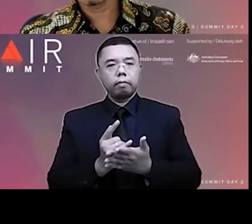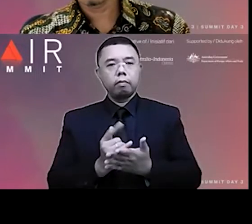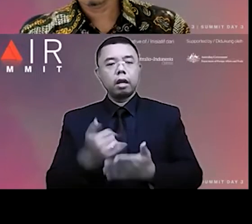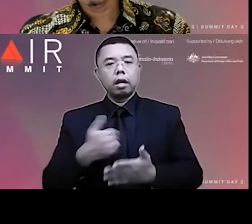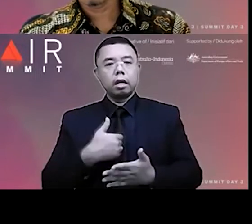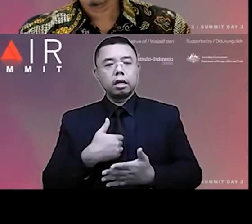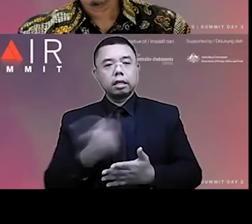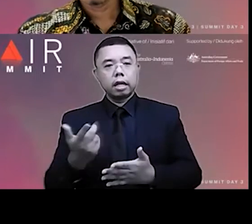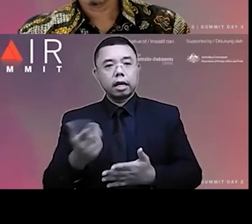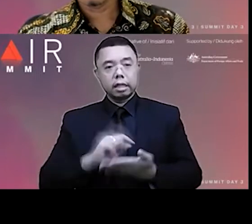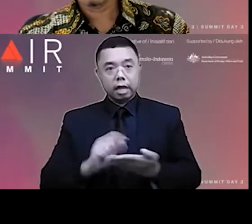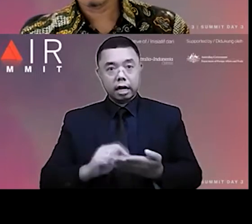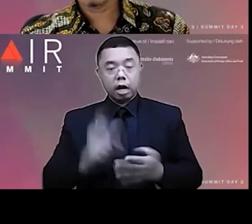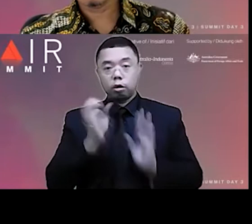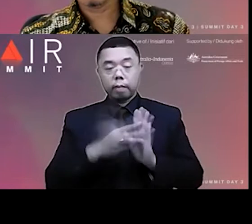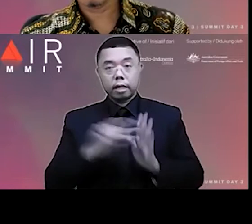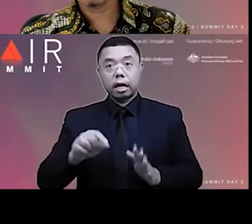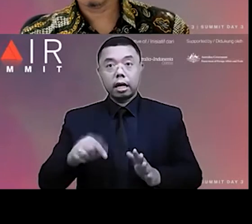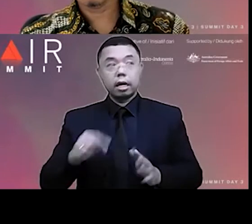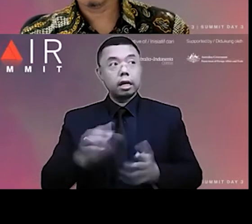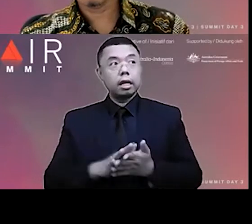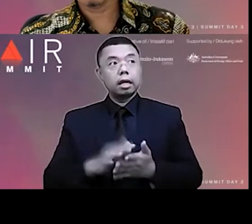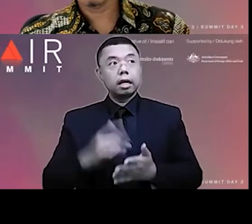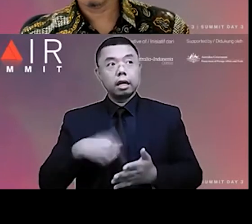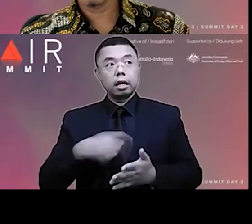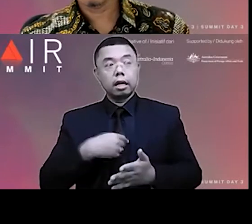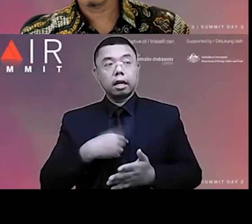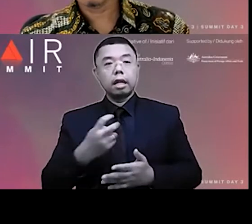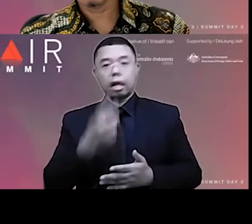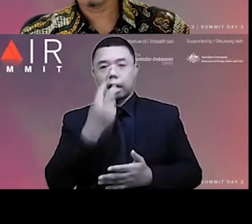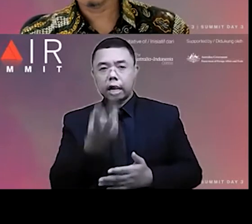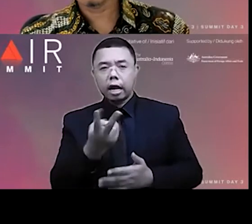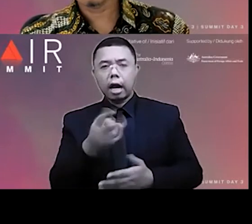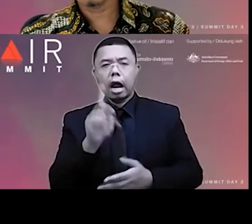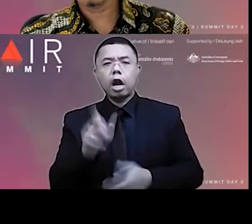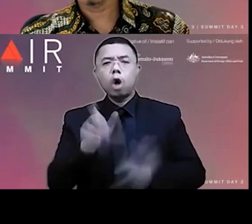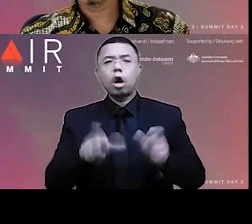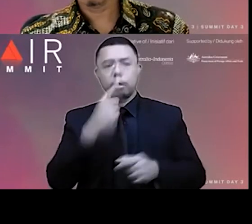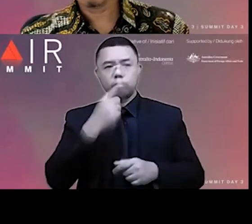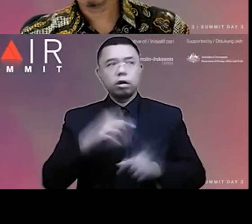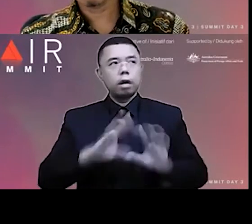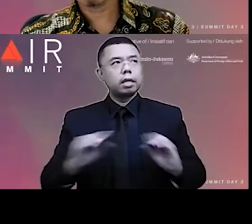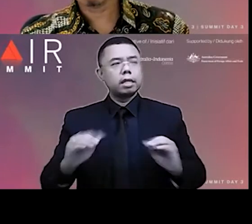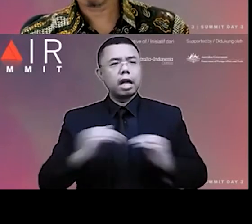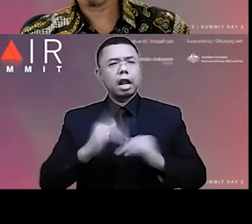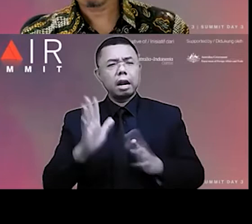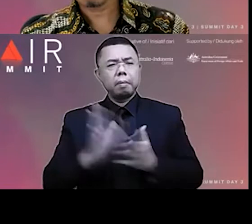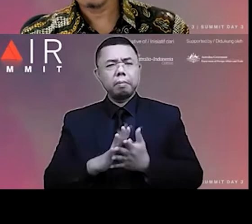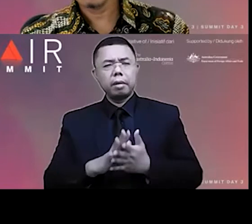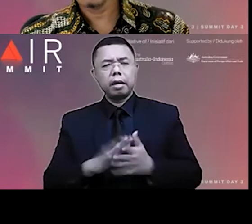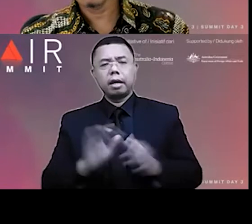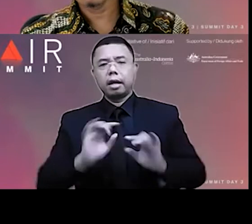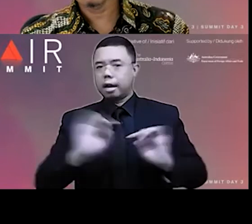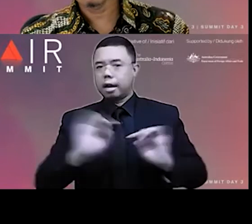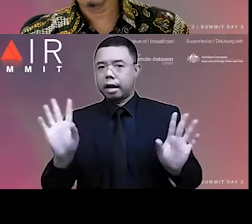about people who have those more casual jobs, the people who we rely on to do cleaning, to do cooking, to be